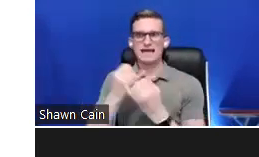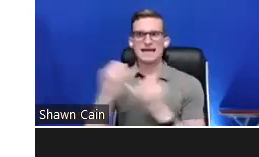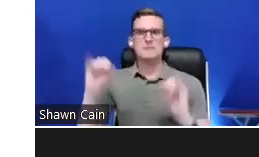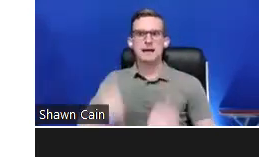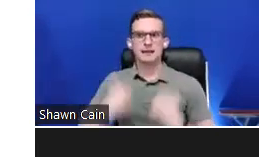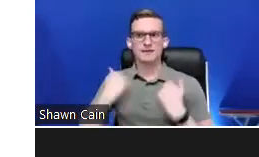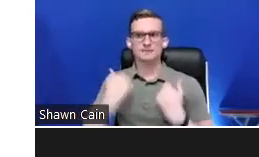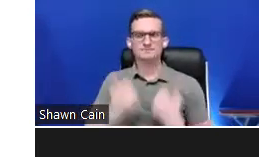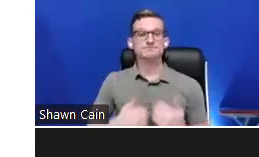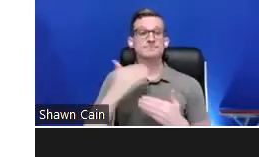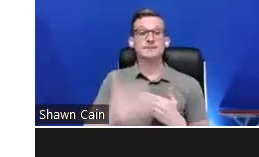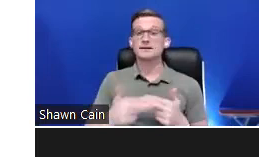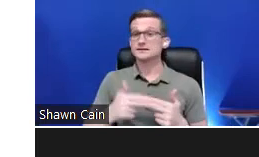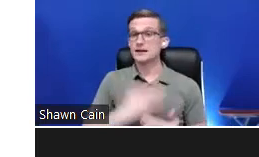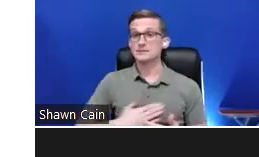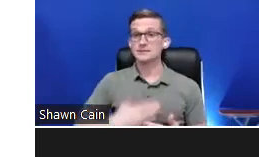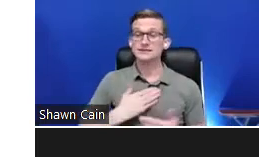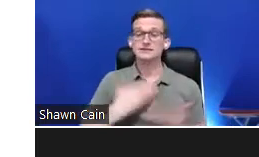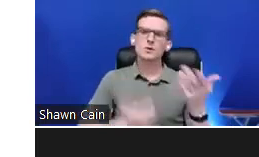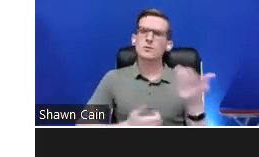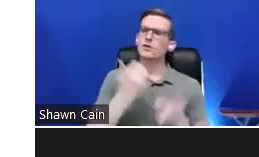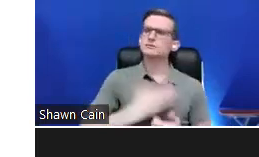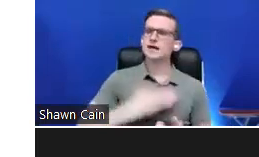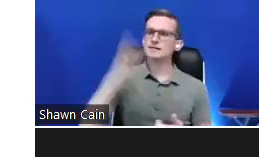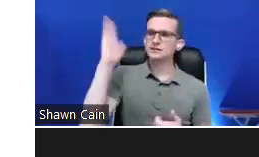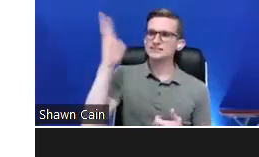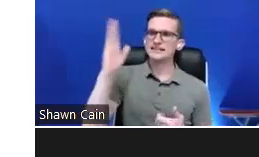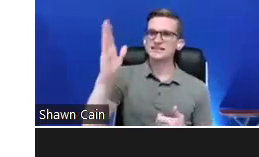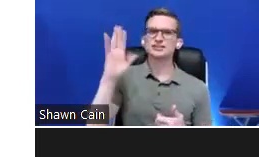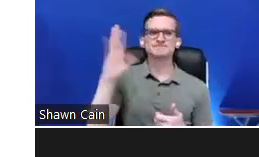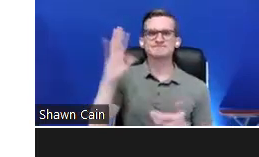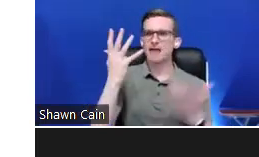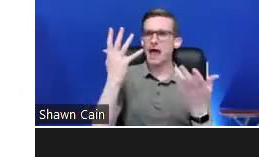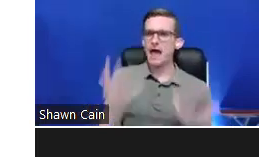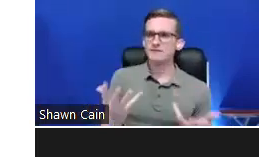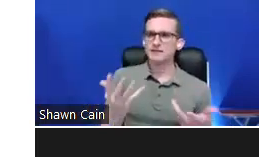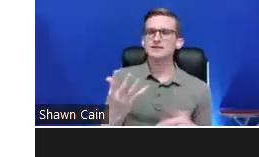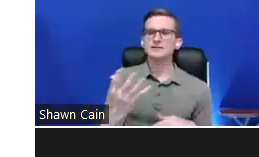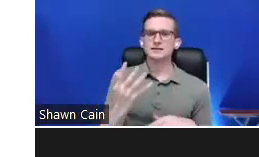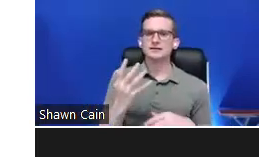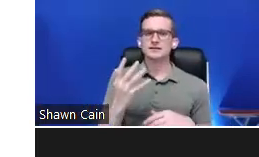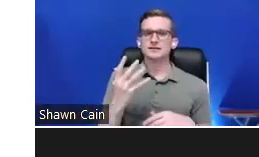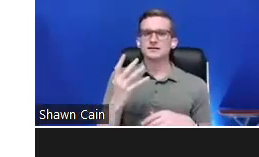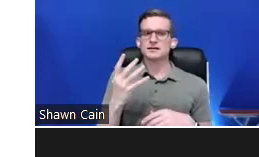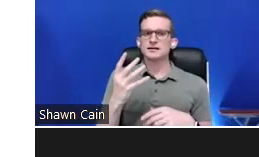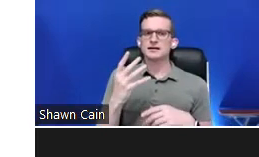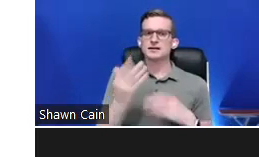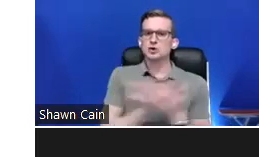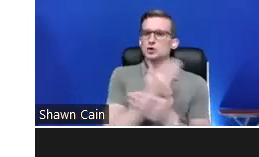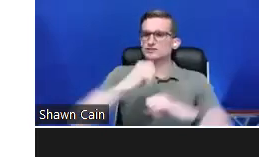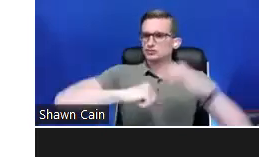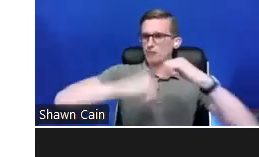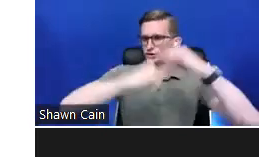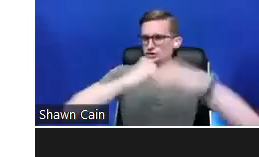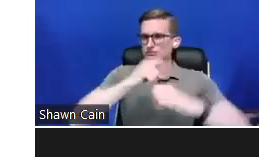majority of what I'm going to present, it's really kind of heavy as far as familiarizing with the new structure of Chapter 8. I think